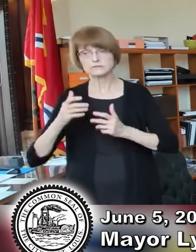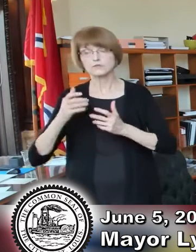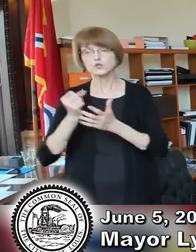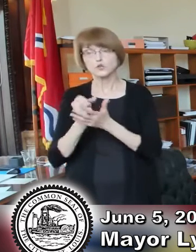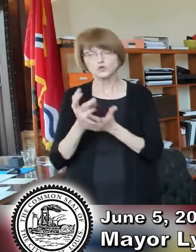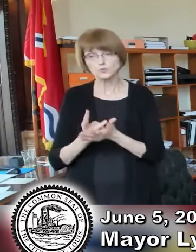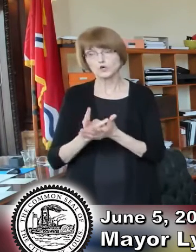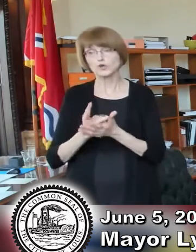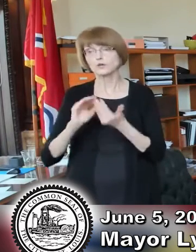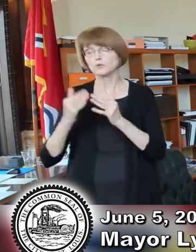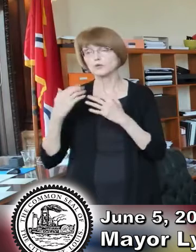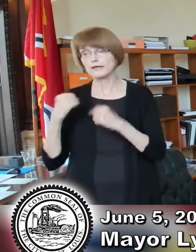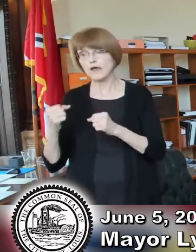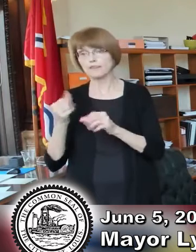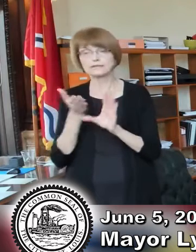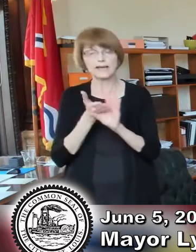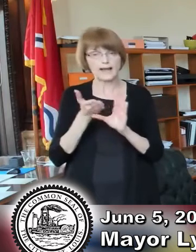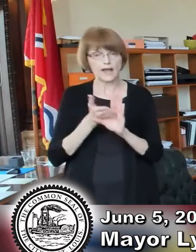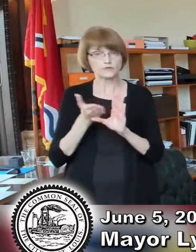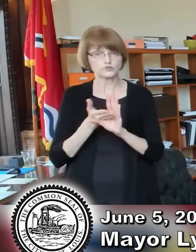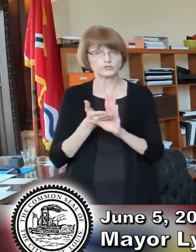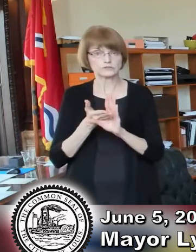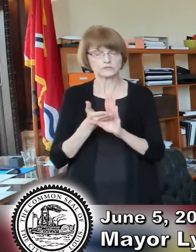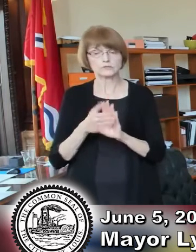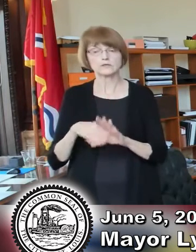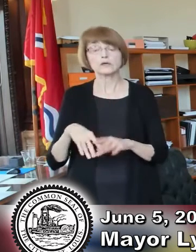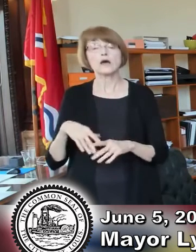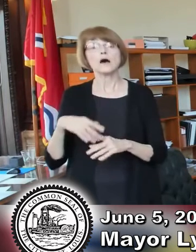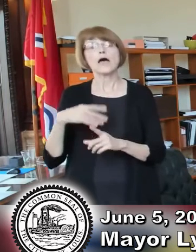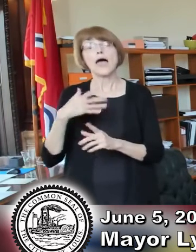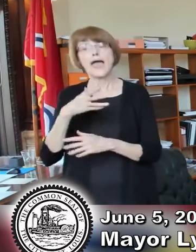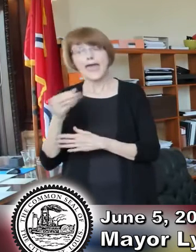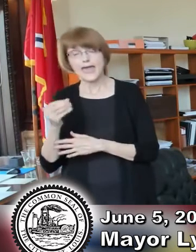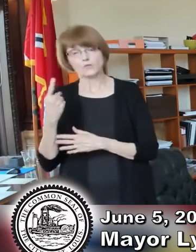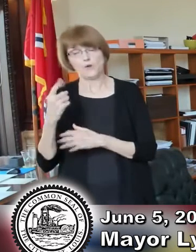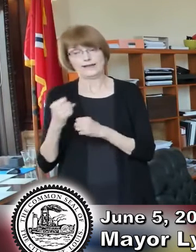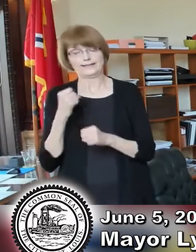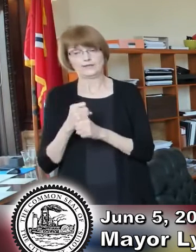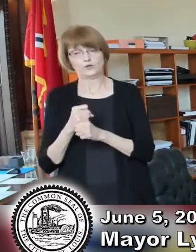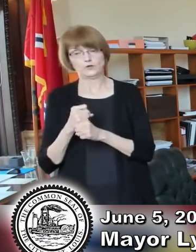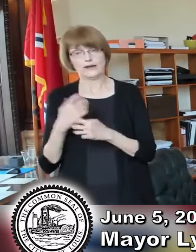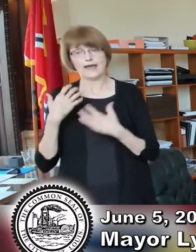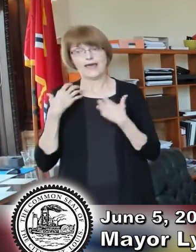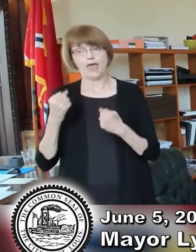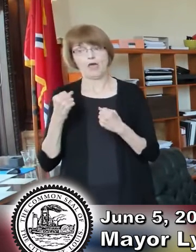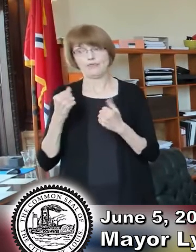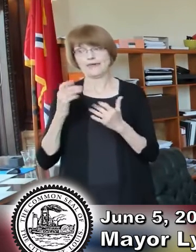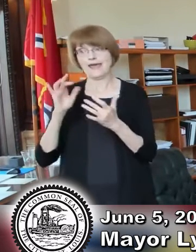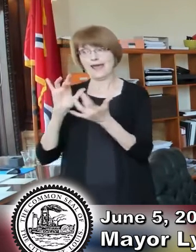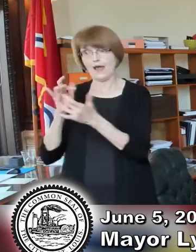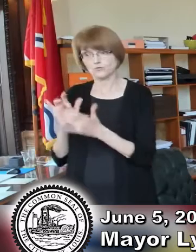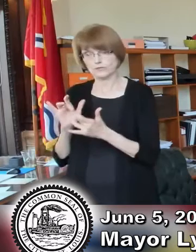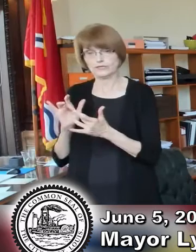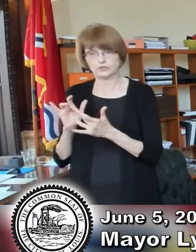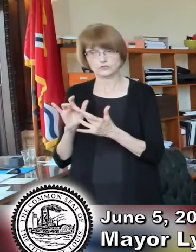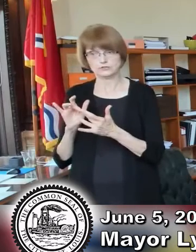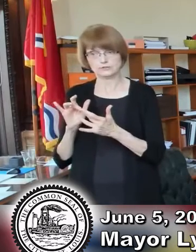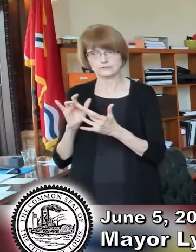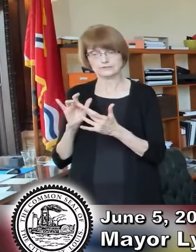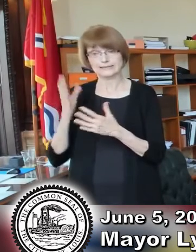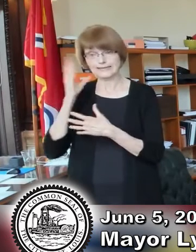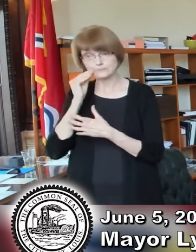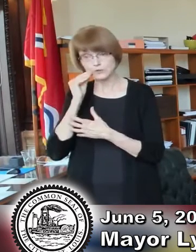work, community health, psychology, plus 1 year of health outreach experience in communicable